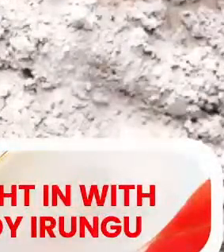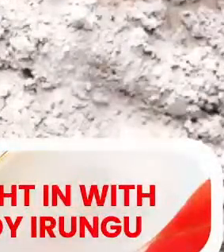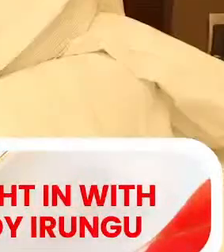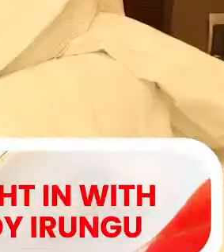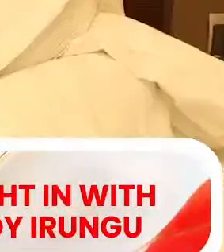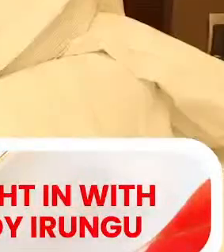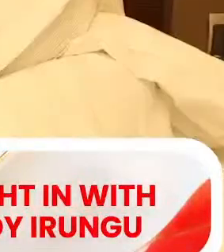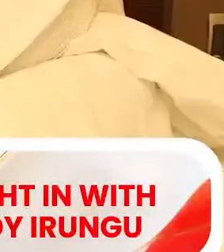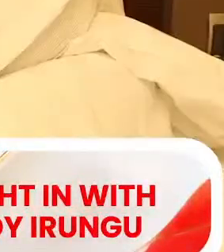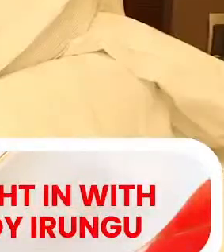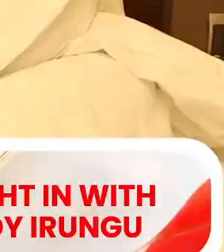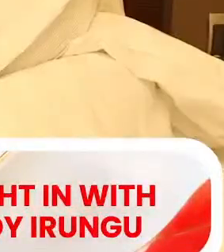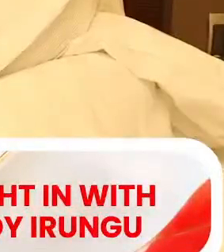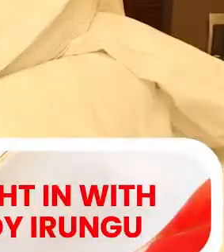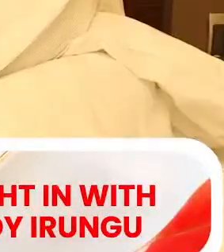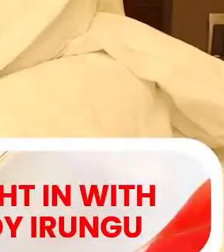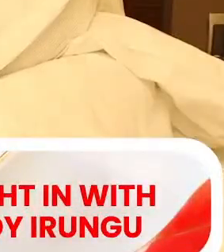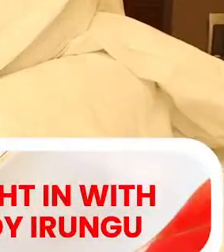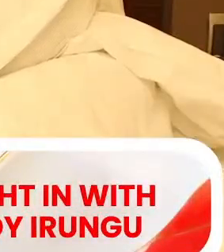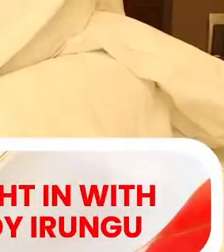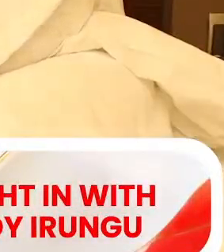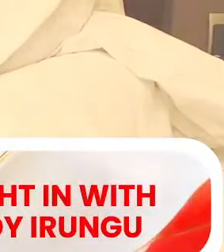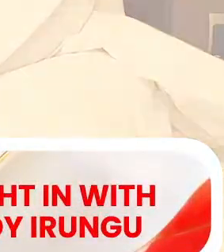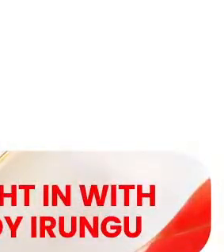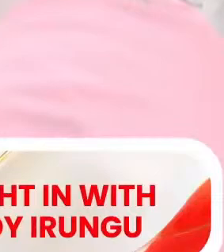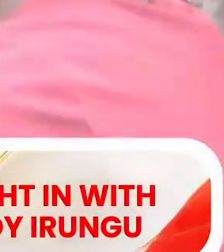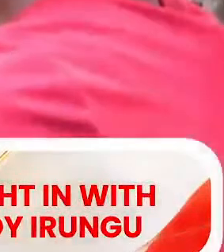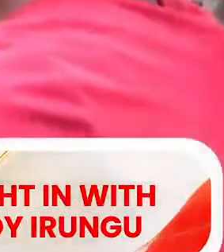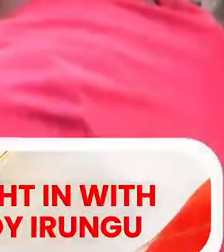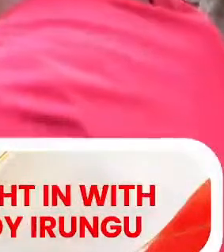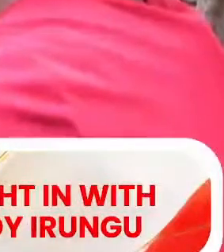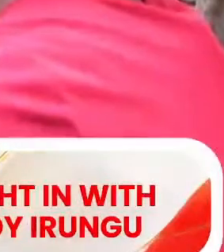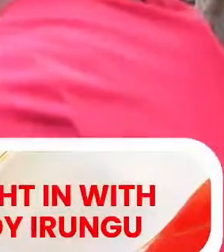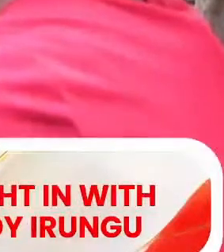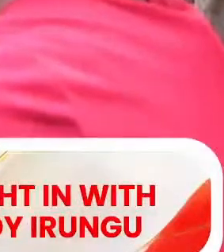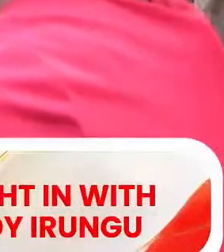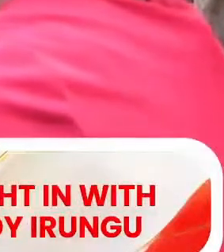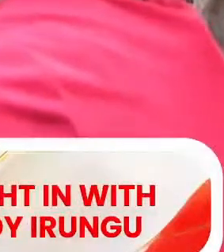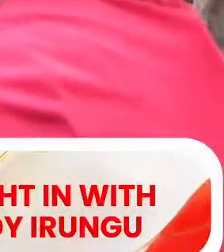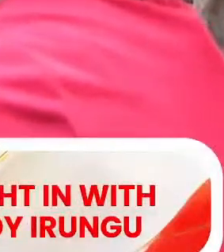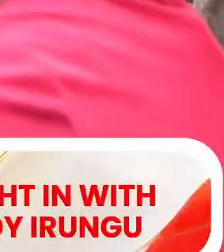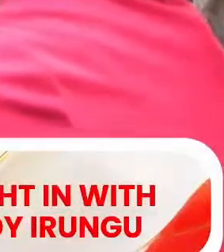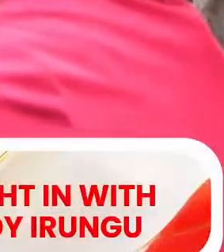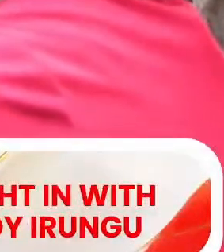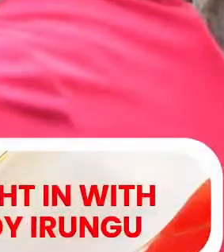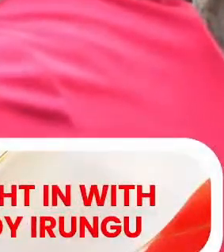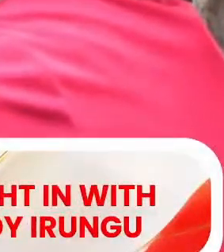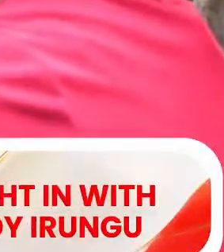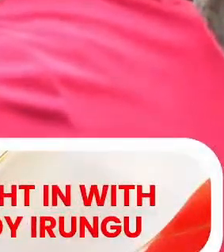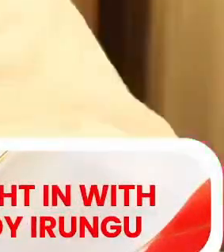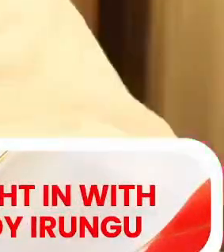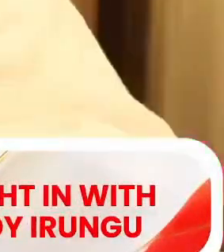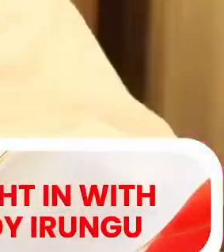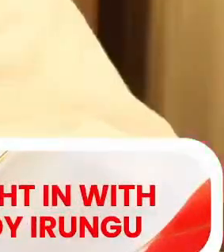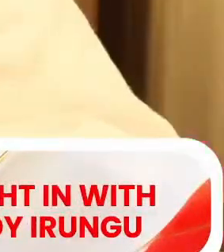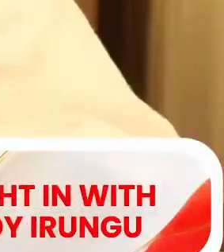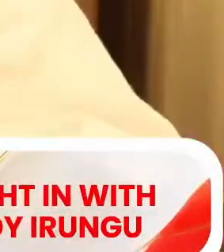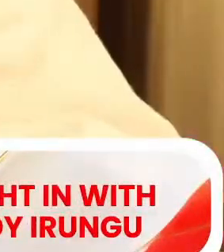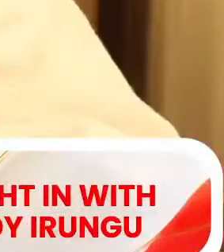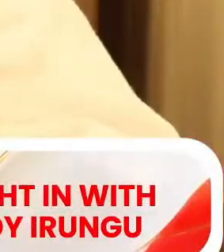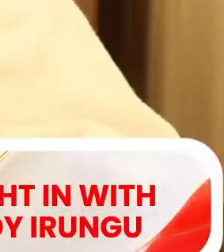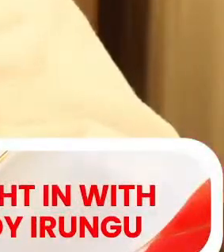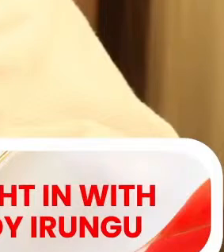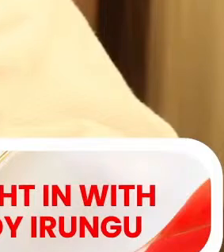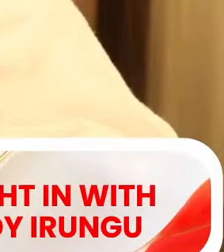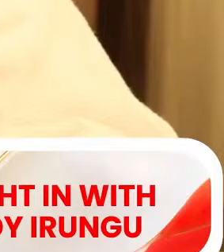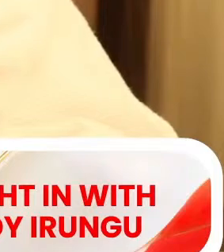pain, and tears have been a major part of Night In Season 1. We thank you